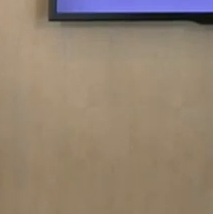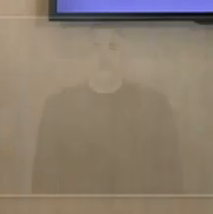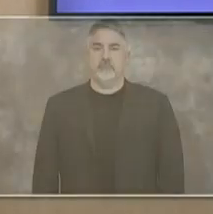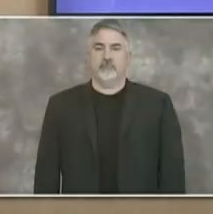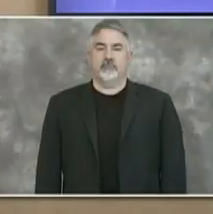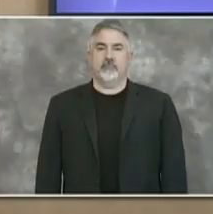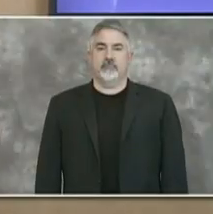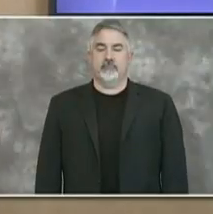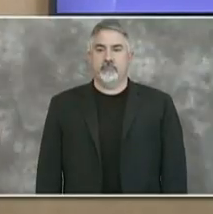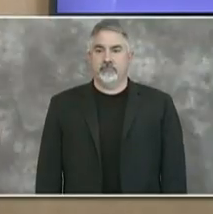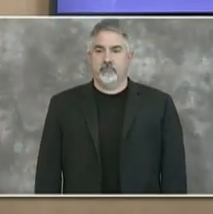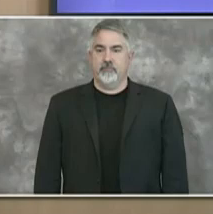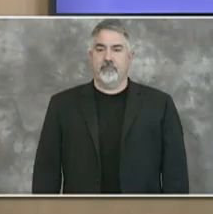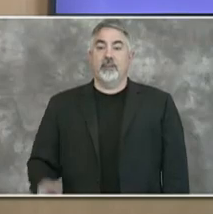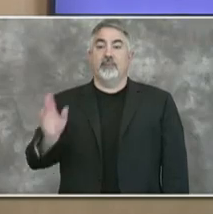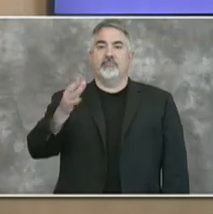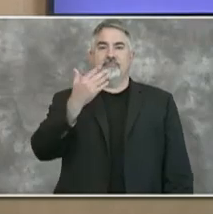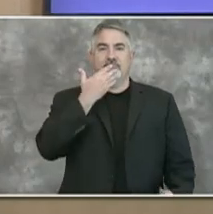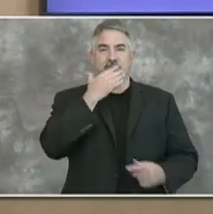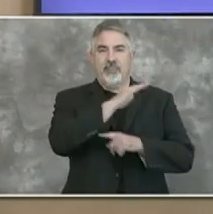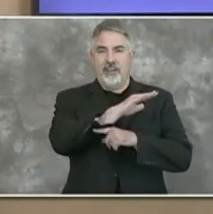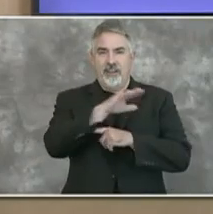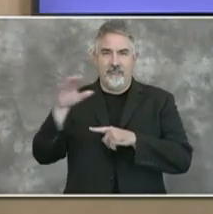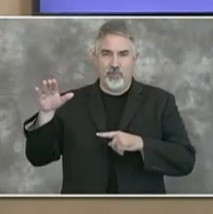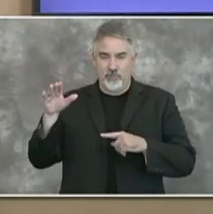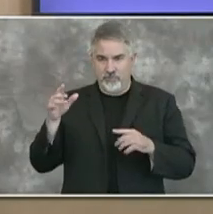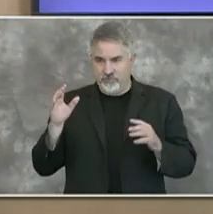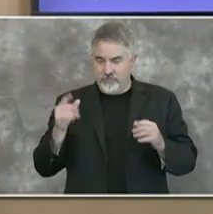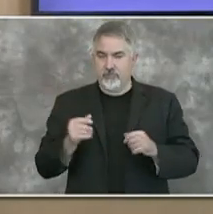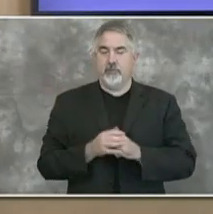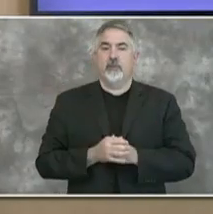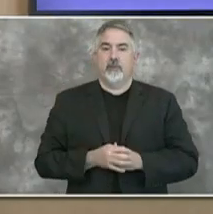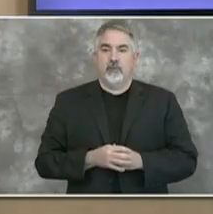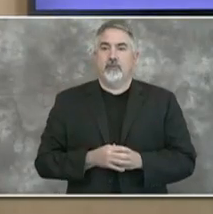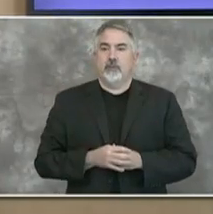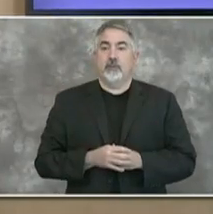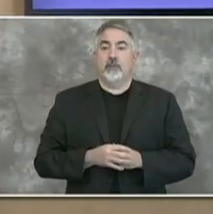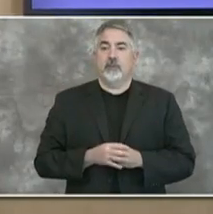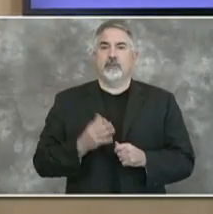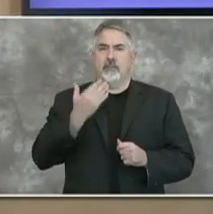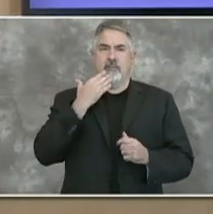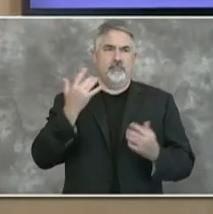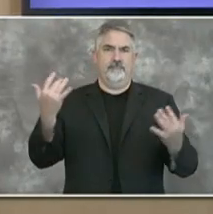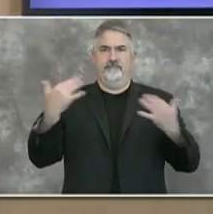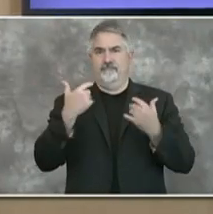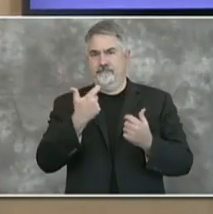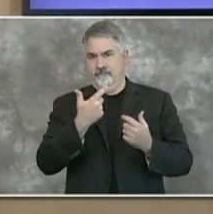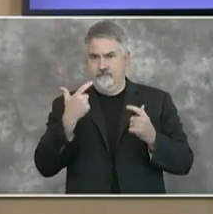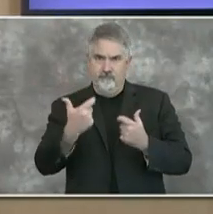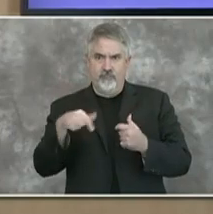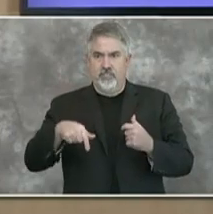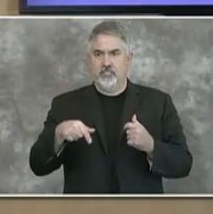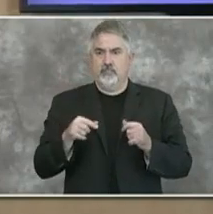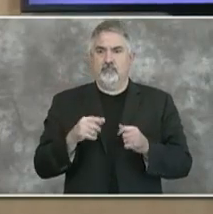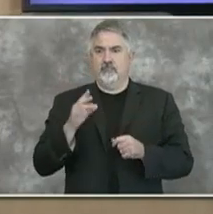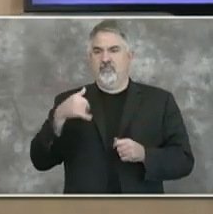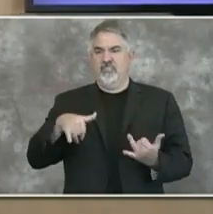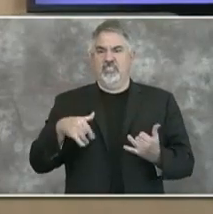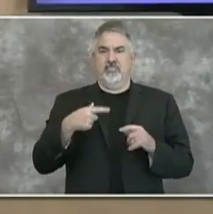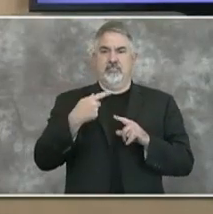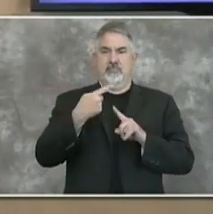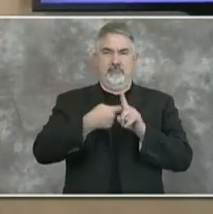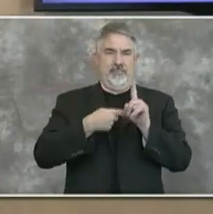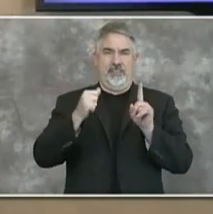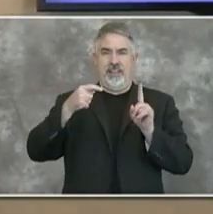Good afternoon and welcome to our daily media briefing. For a few days now, we've been talking about the importance of the month of April. The